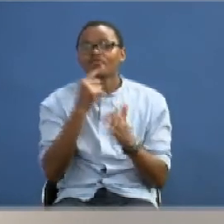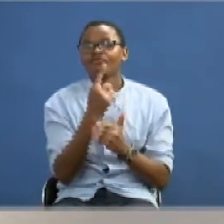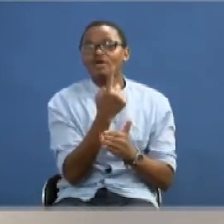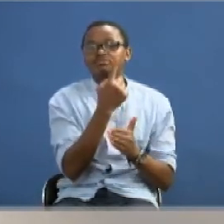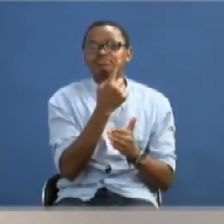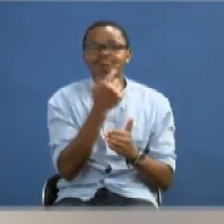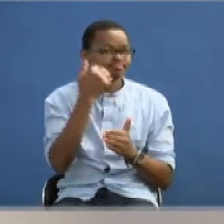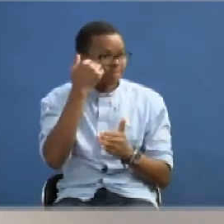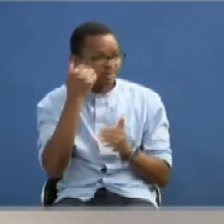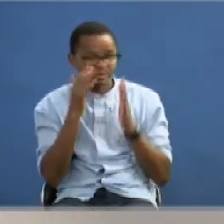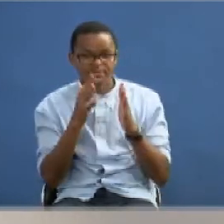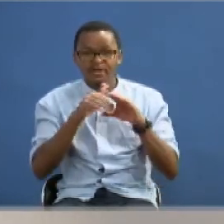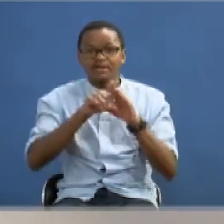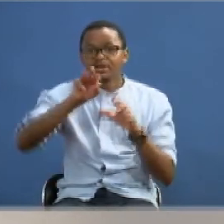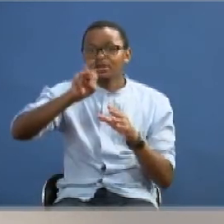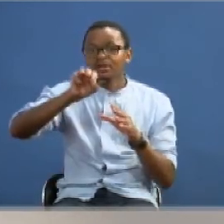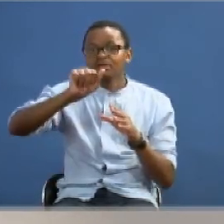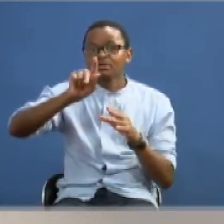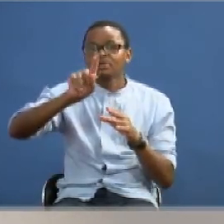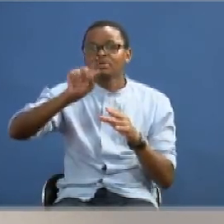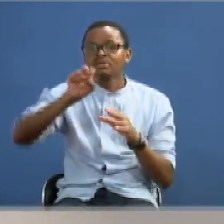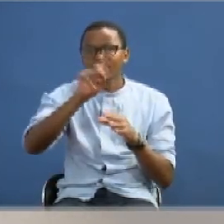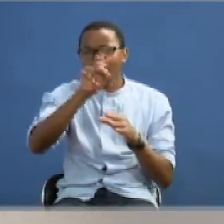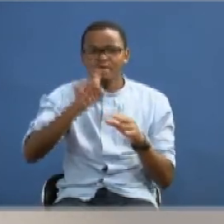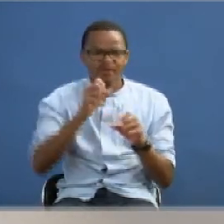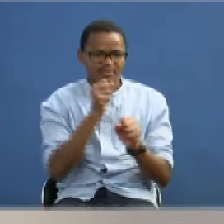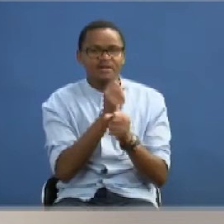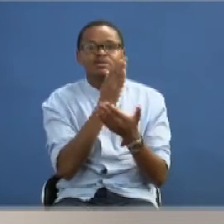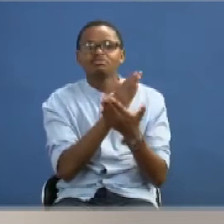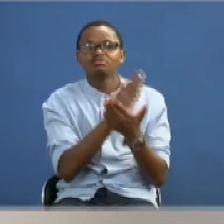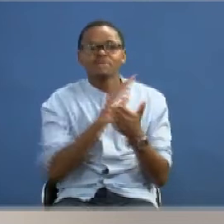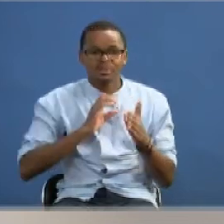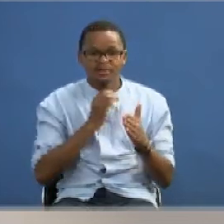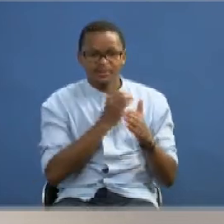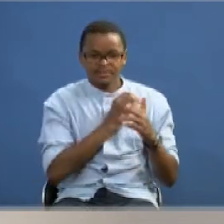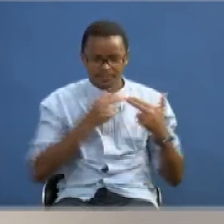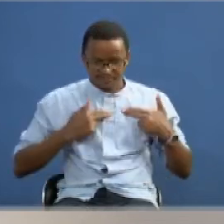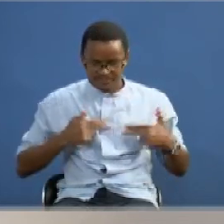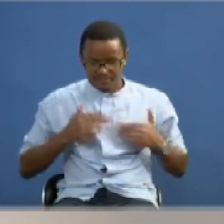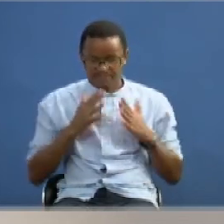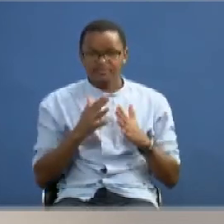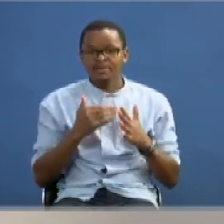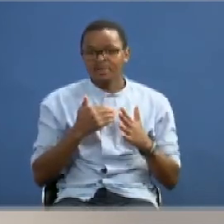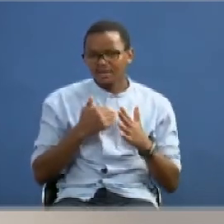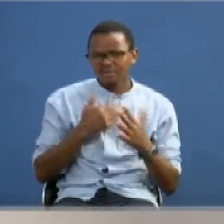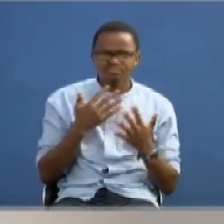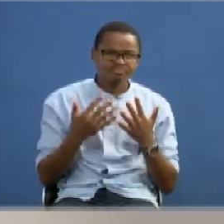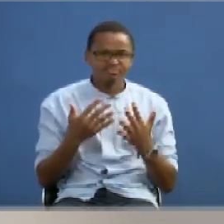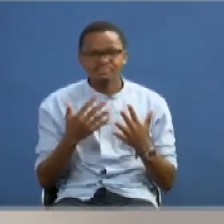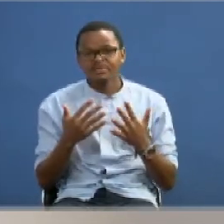first positive case in Makueni. And therefore, we have ensured that our healthcare workers have at